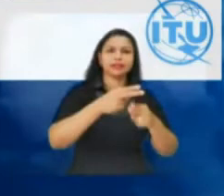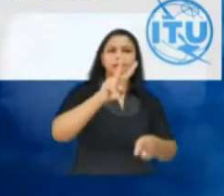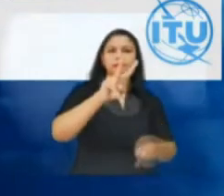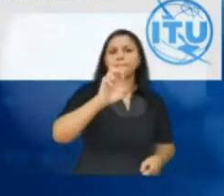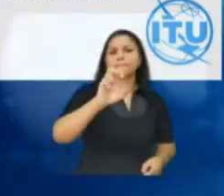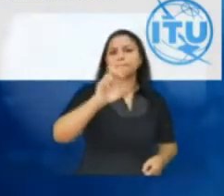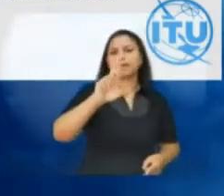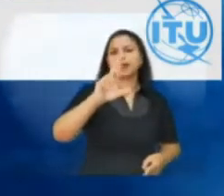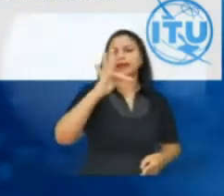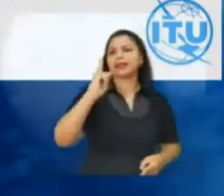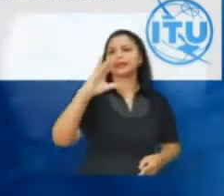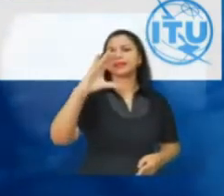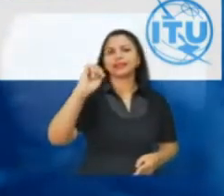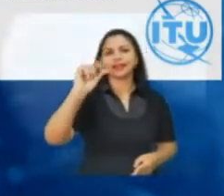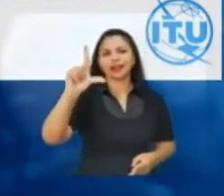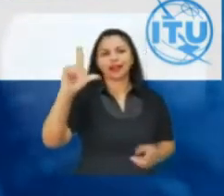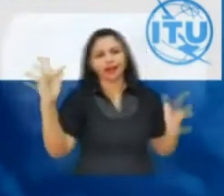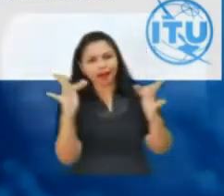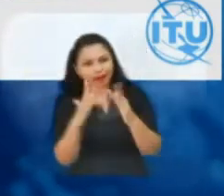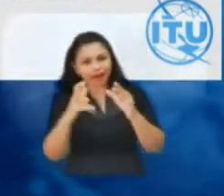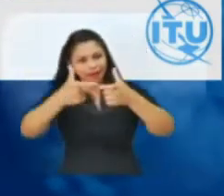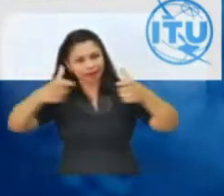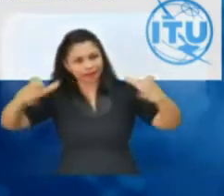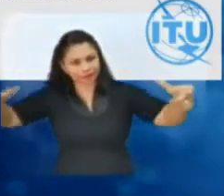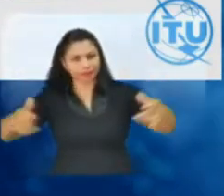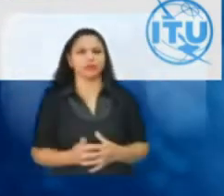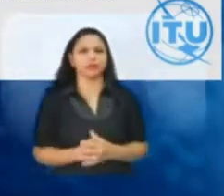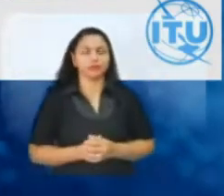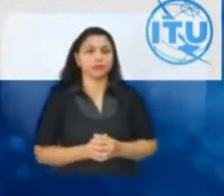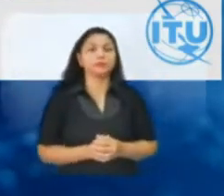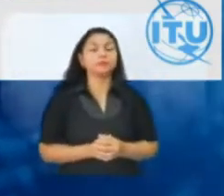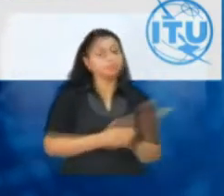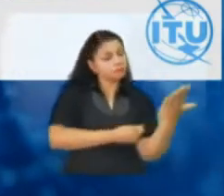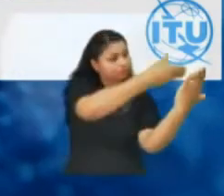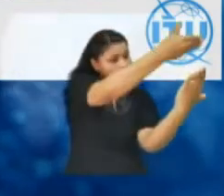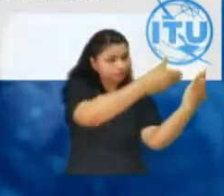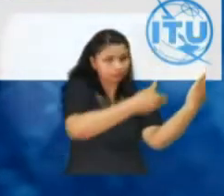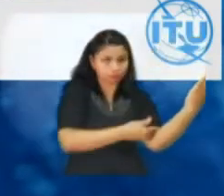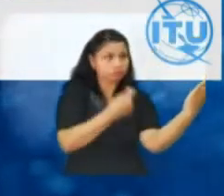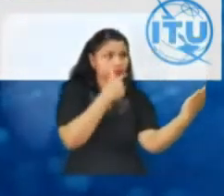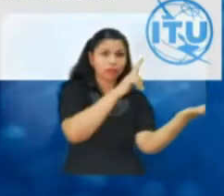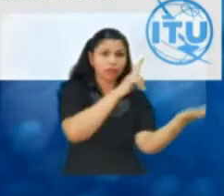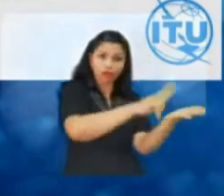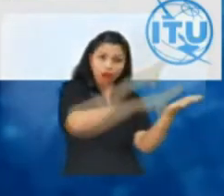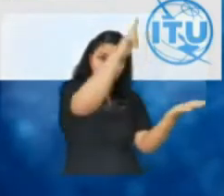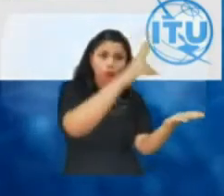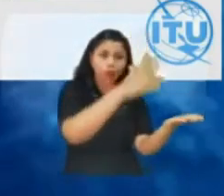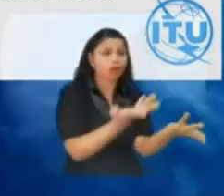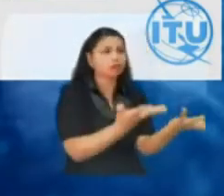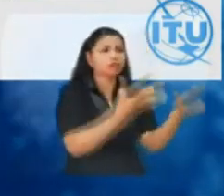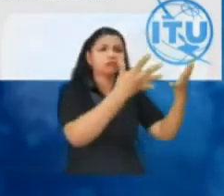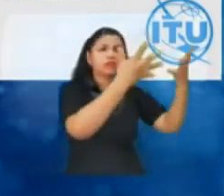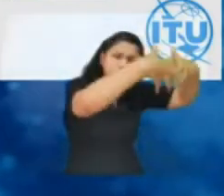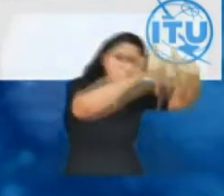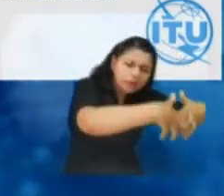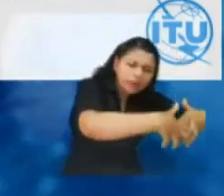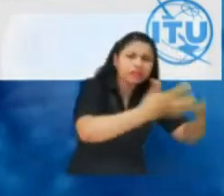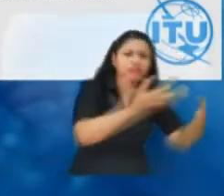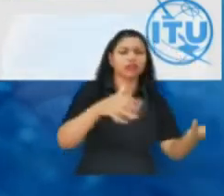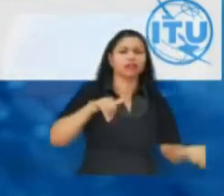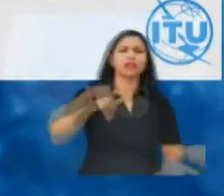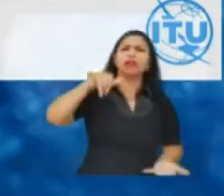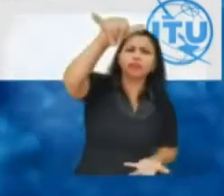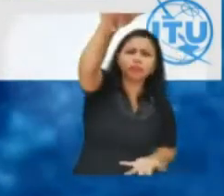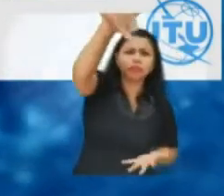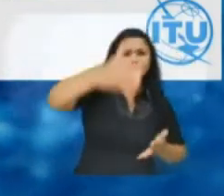of uses that the spectrum actually needs, while the localized ones of frequencies actually can go to international ones, to ports,